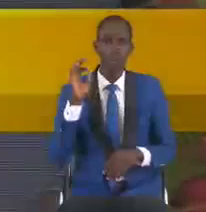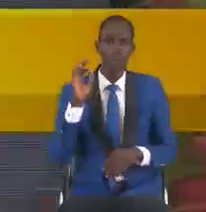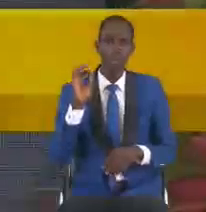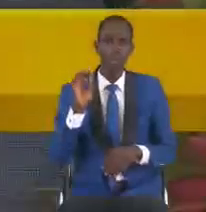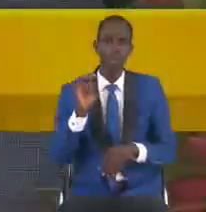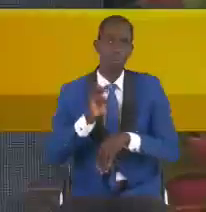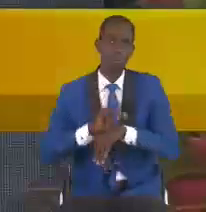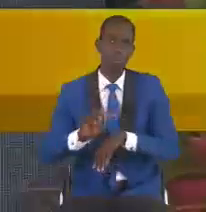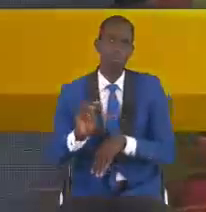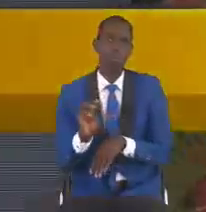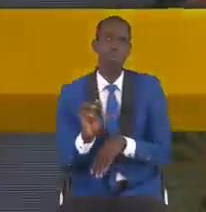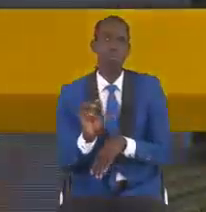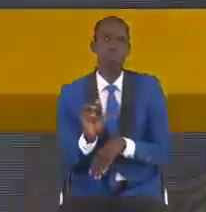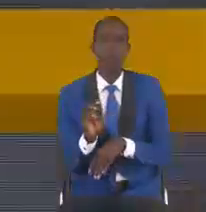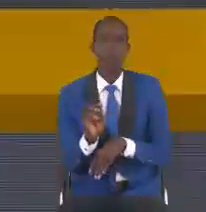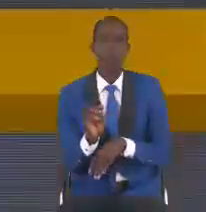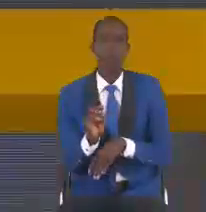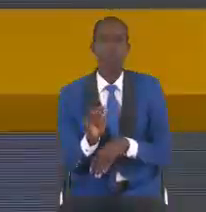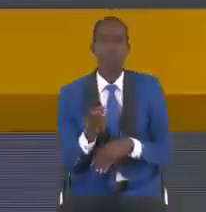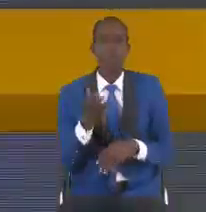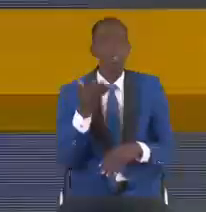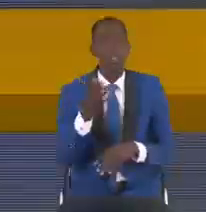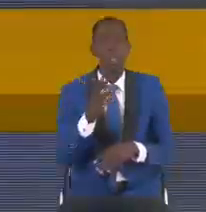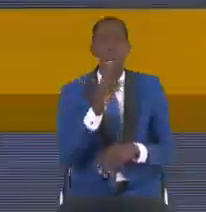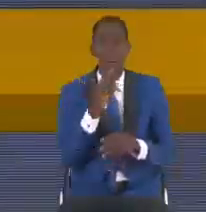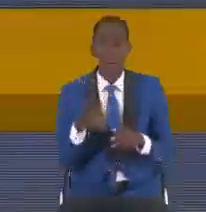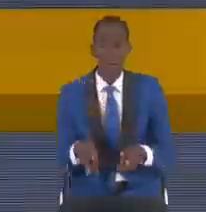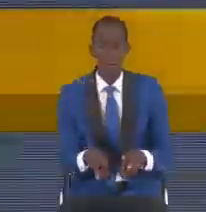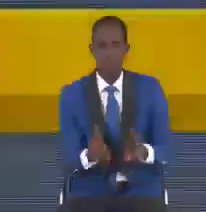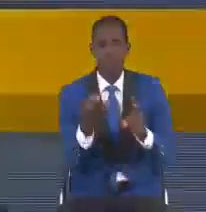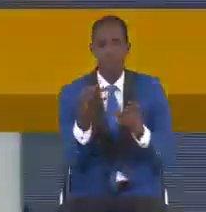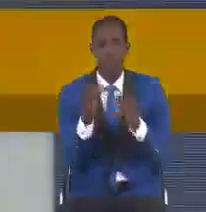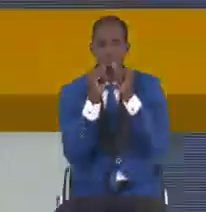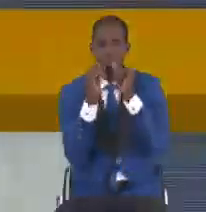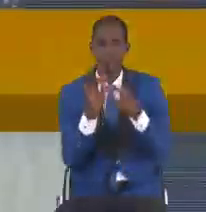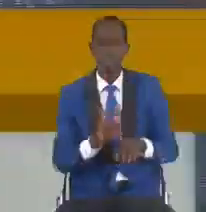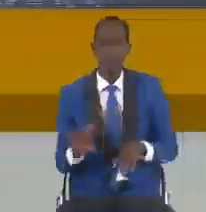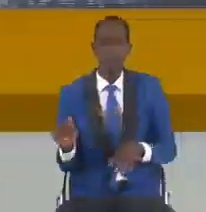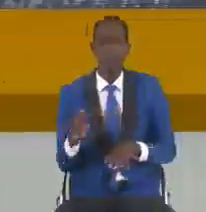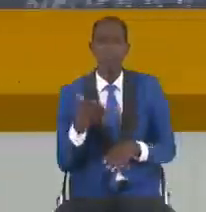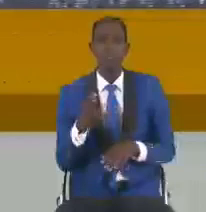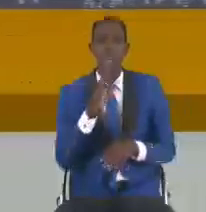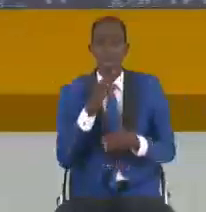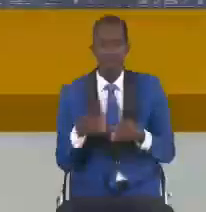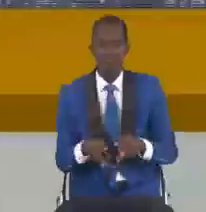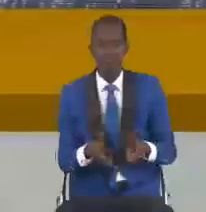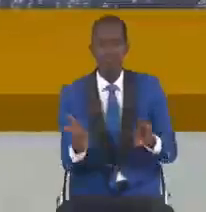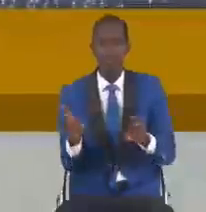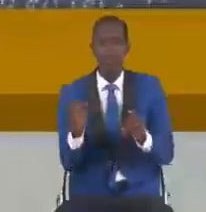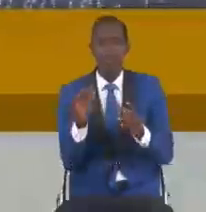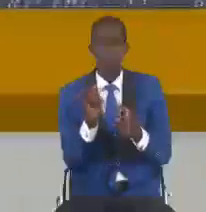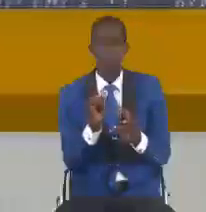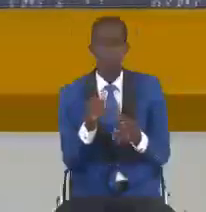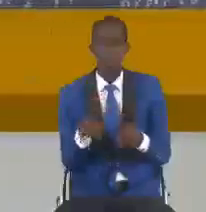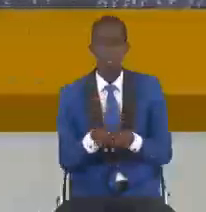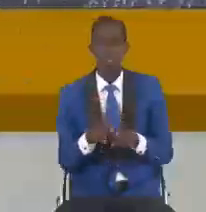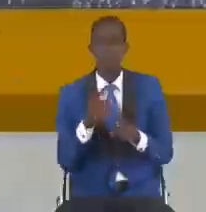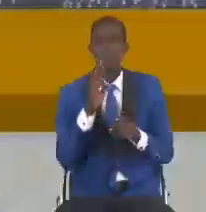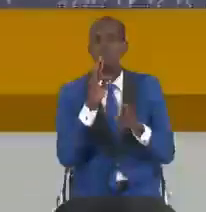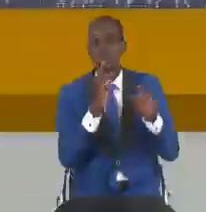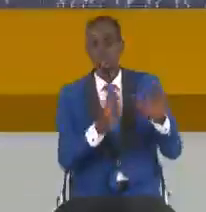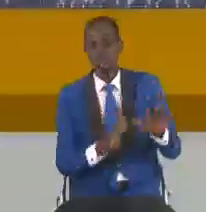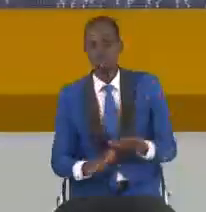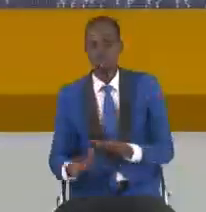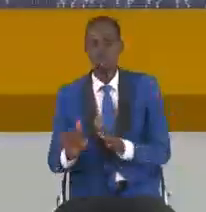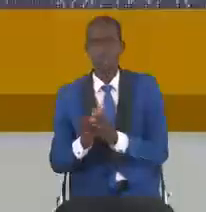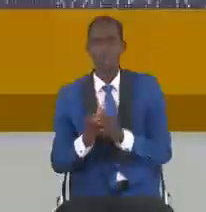effective ministry, there are channels of blessing. There are channels like rivers that flow into